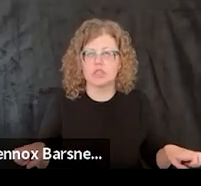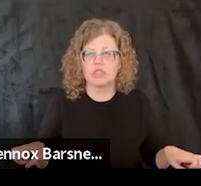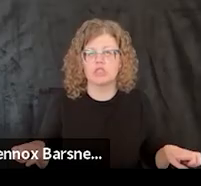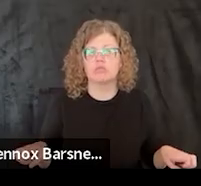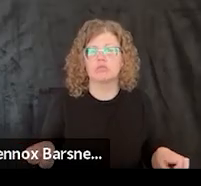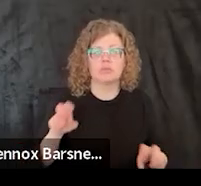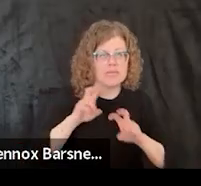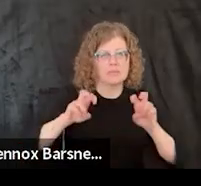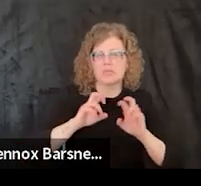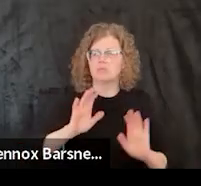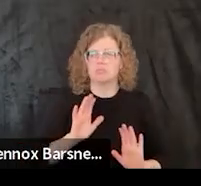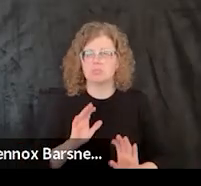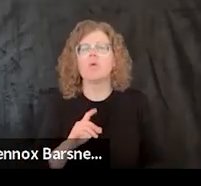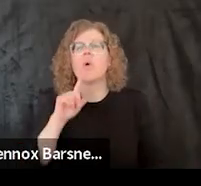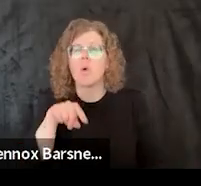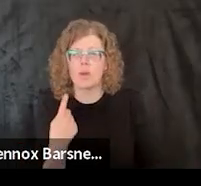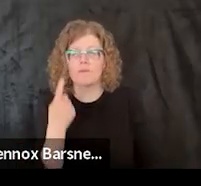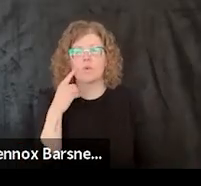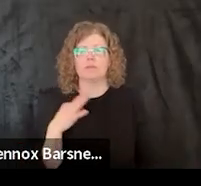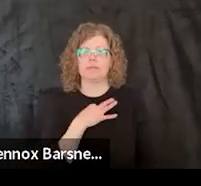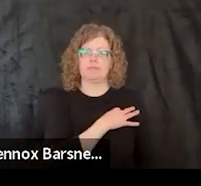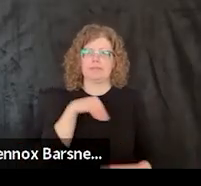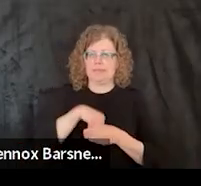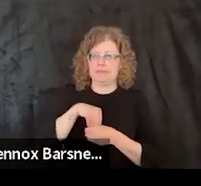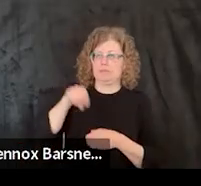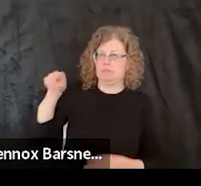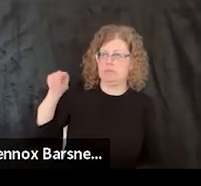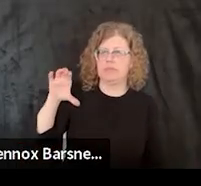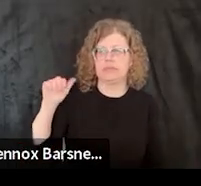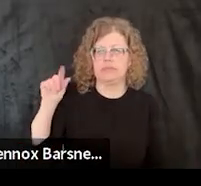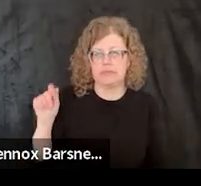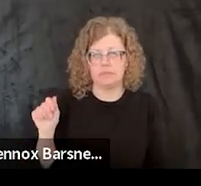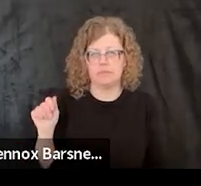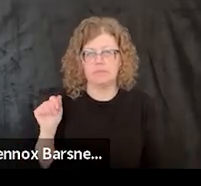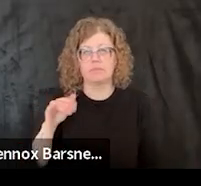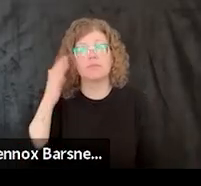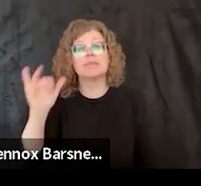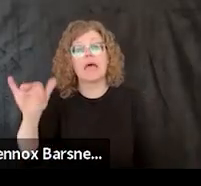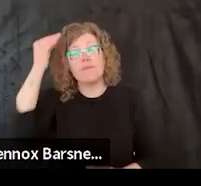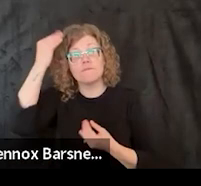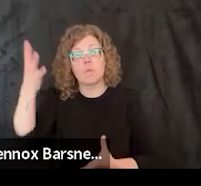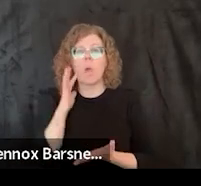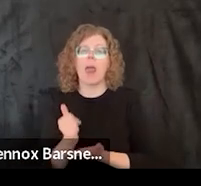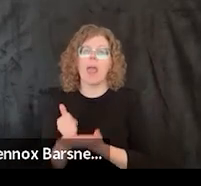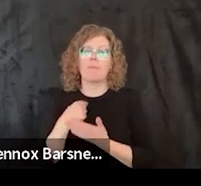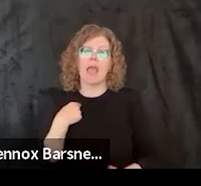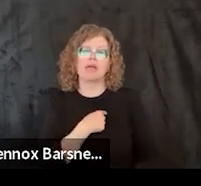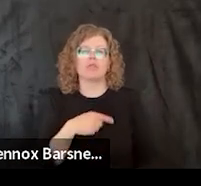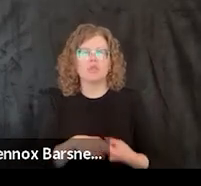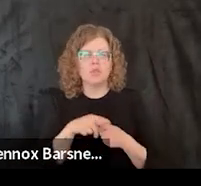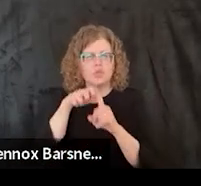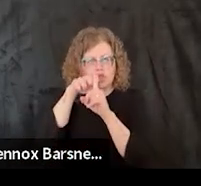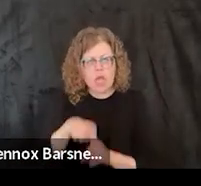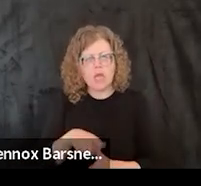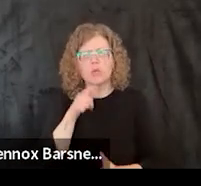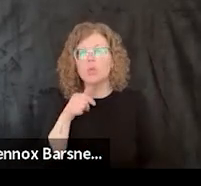CADA. Information collected in this section will also help us track who is applying, identify gaps, and ensure that grants